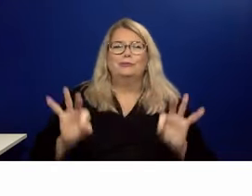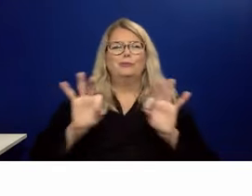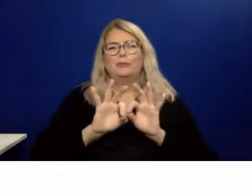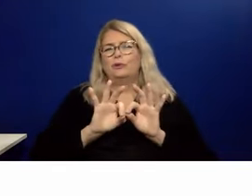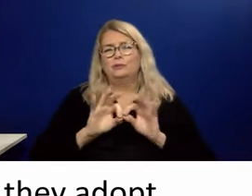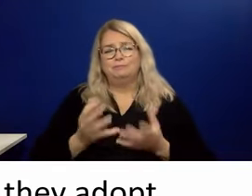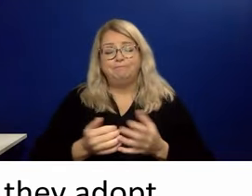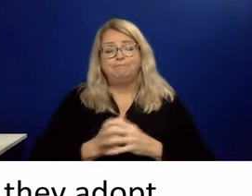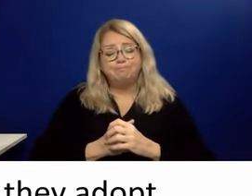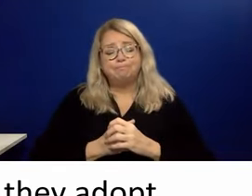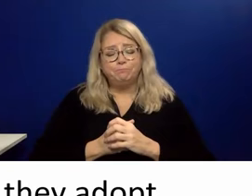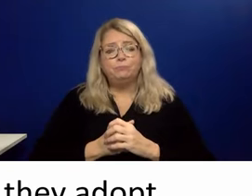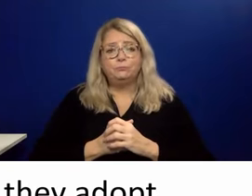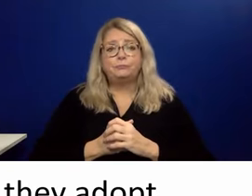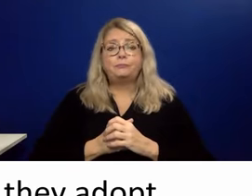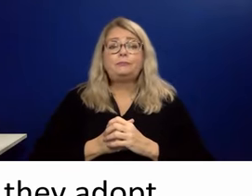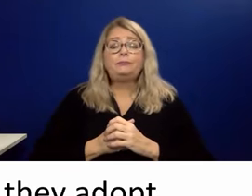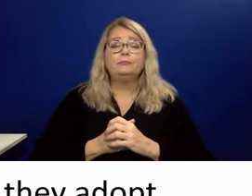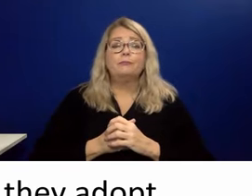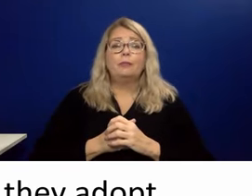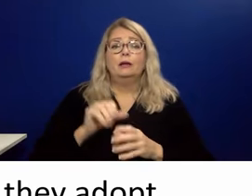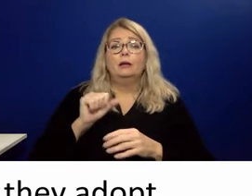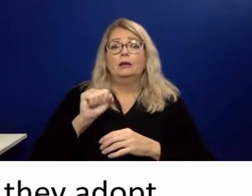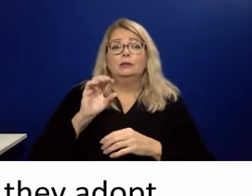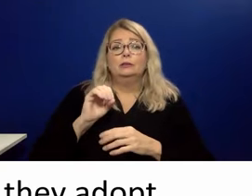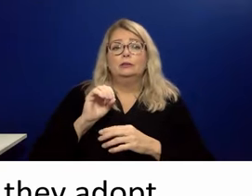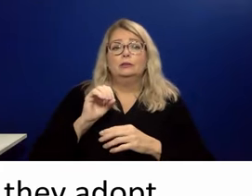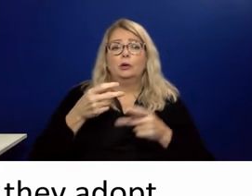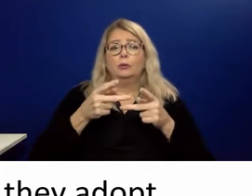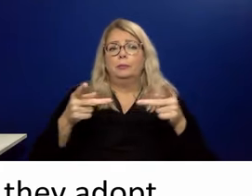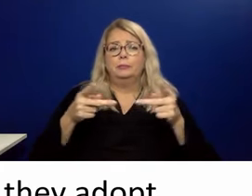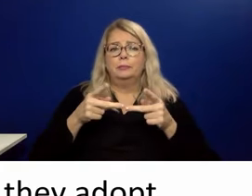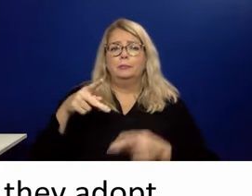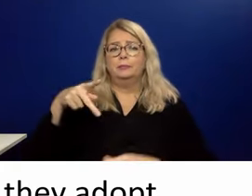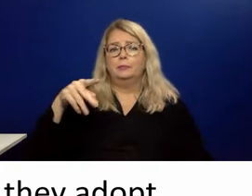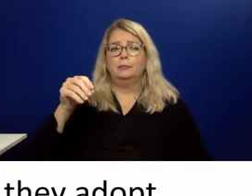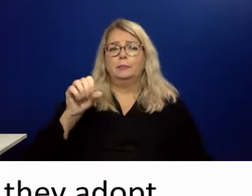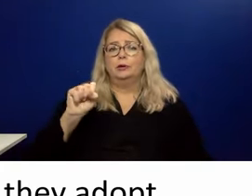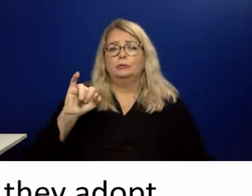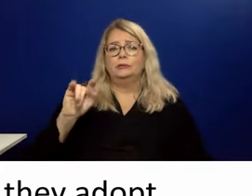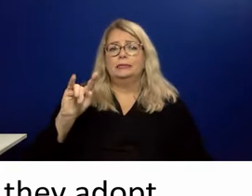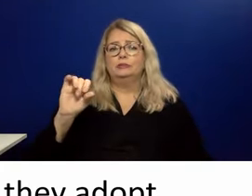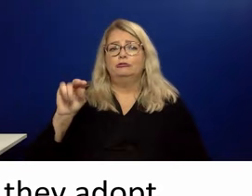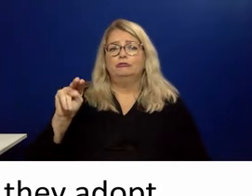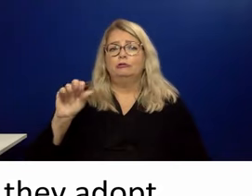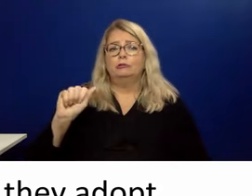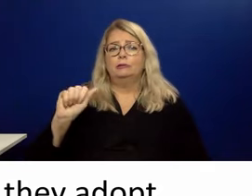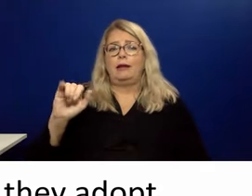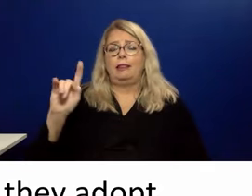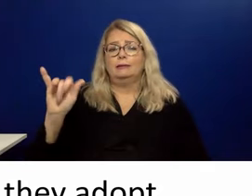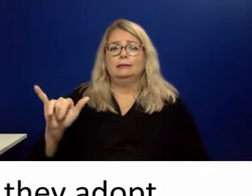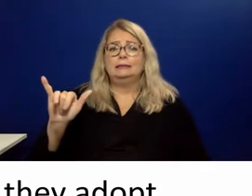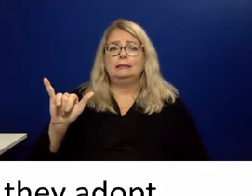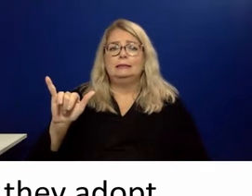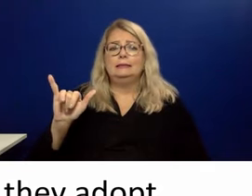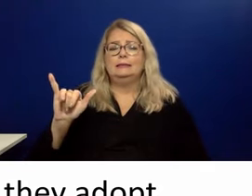So I had to make sure positionality is a term we use in qualitative research, right? I had to be aware because I was very